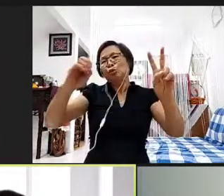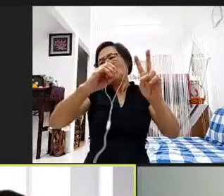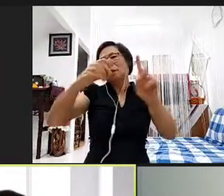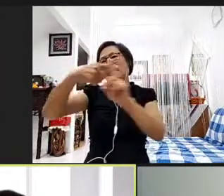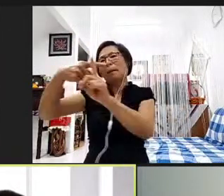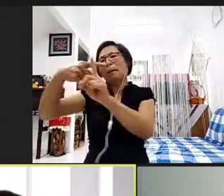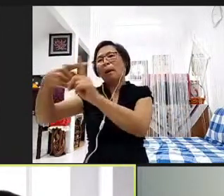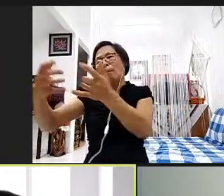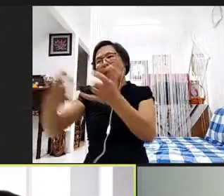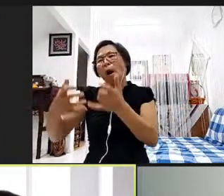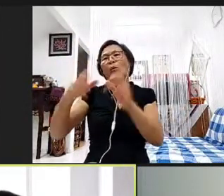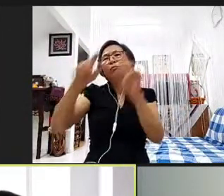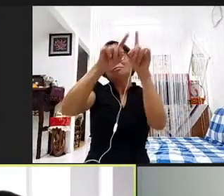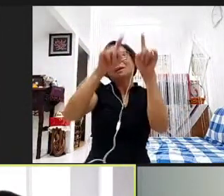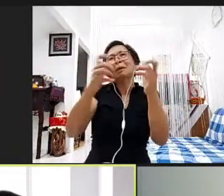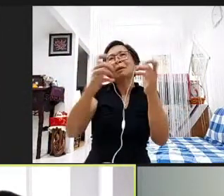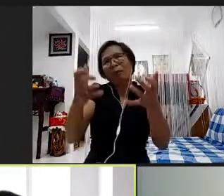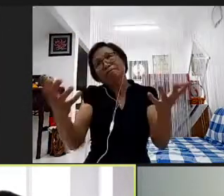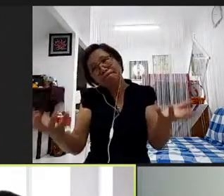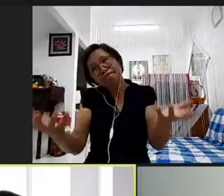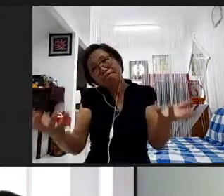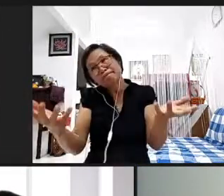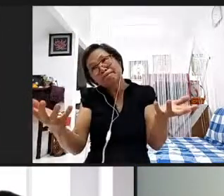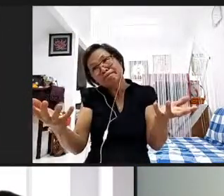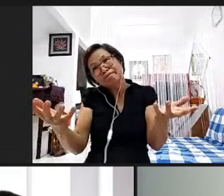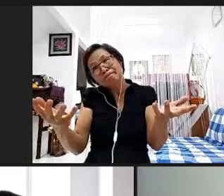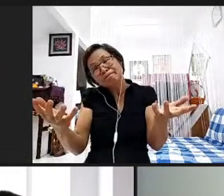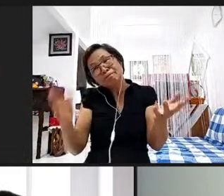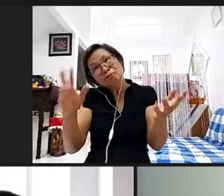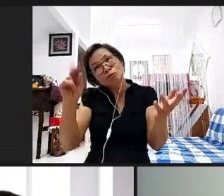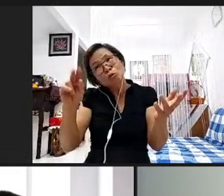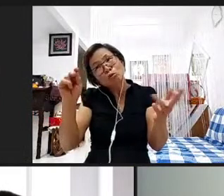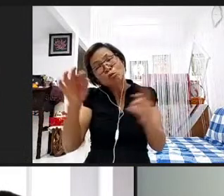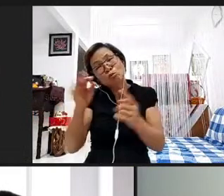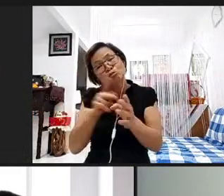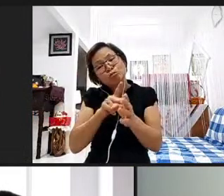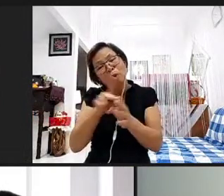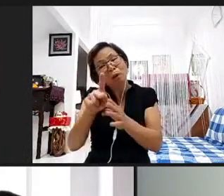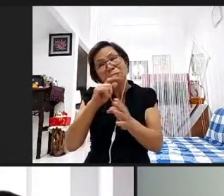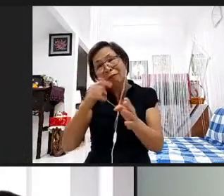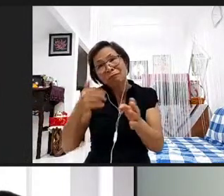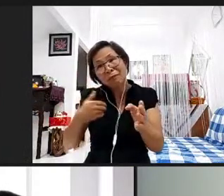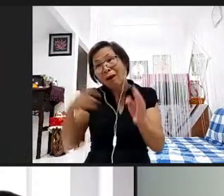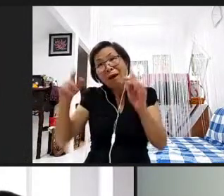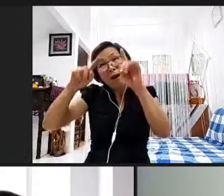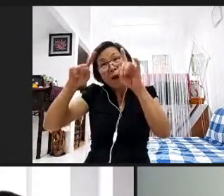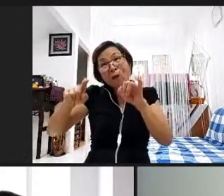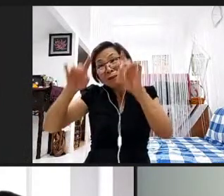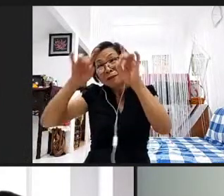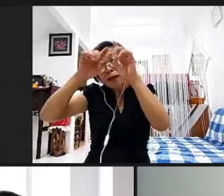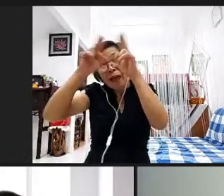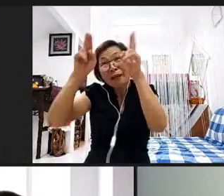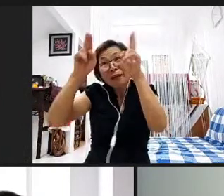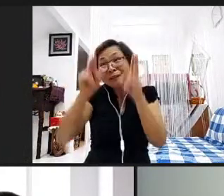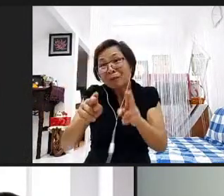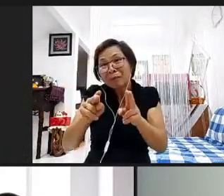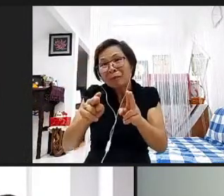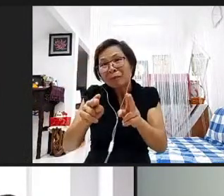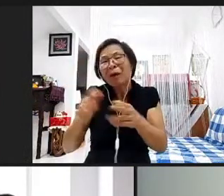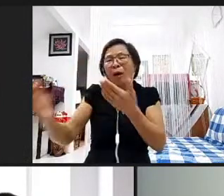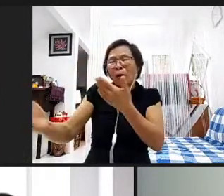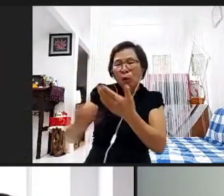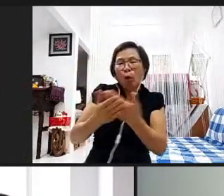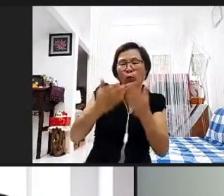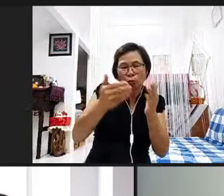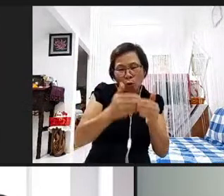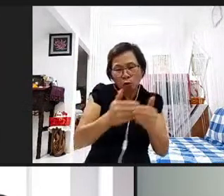waiting for this exam. So the exam may be resumed back end of this